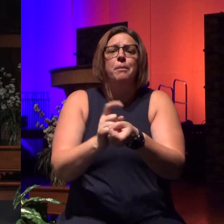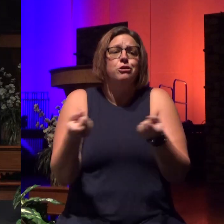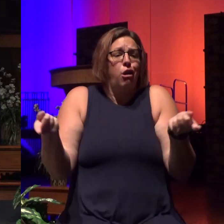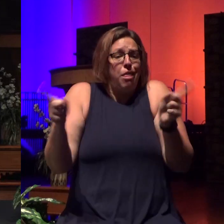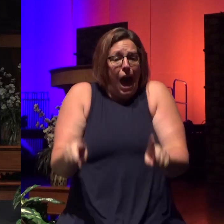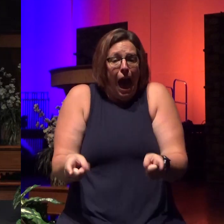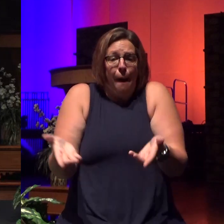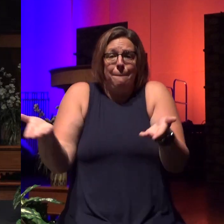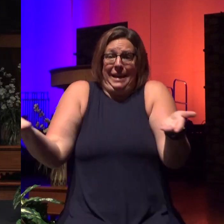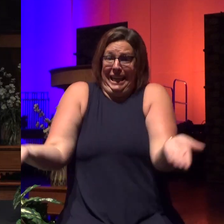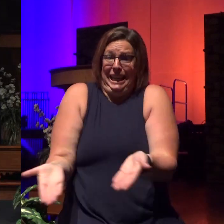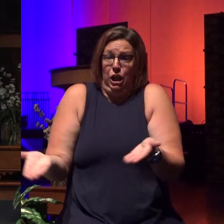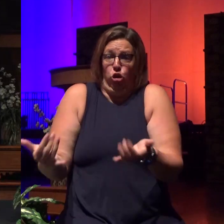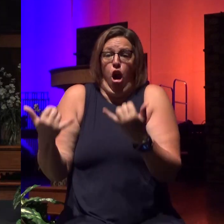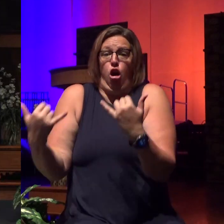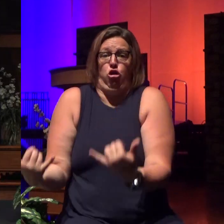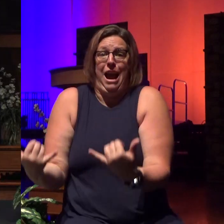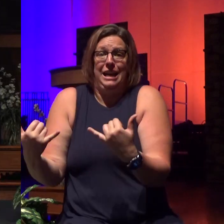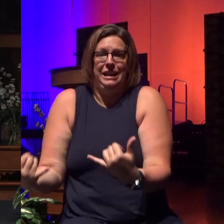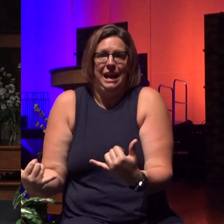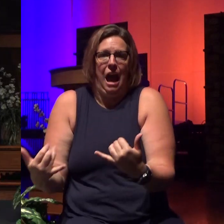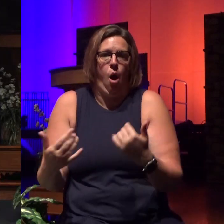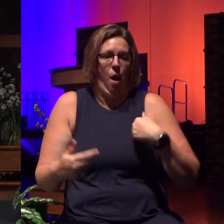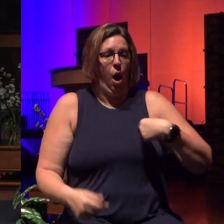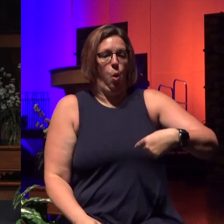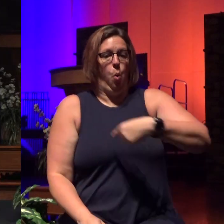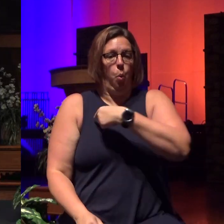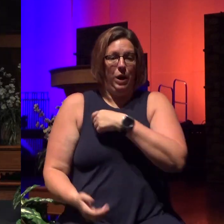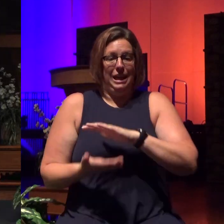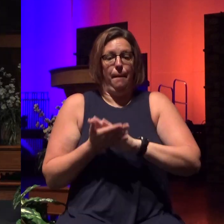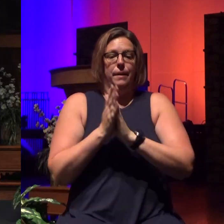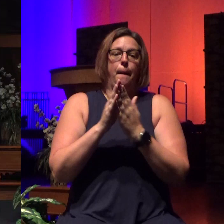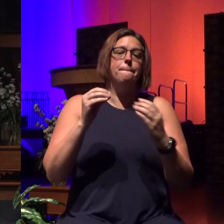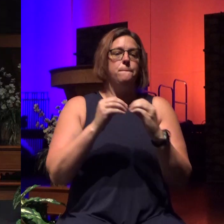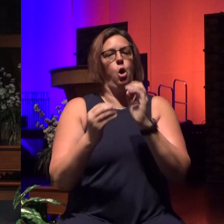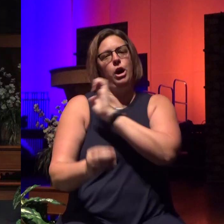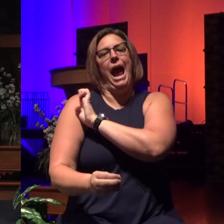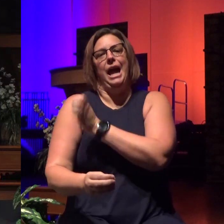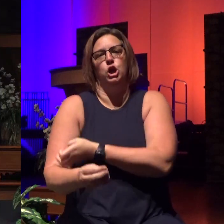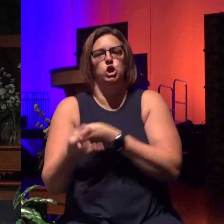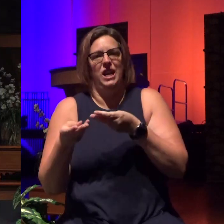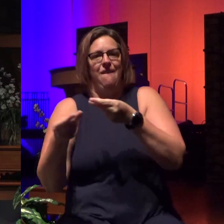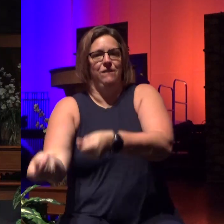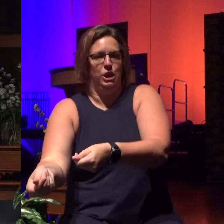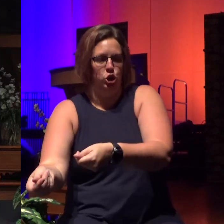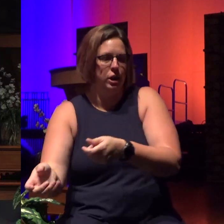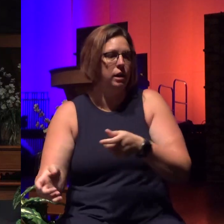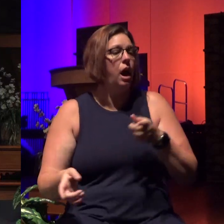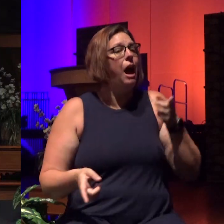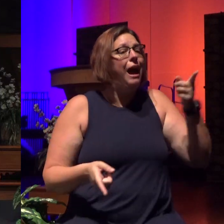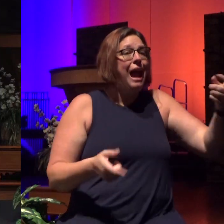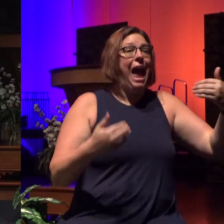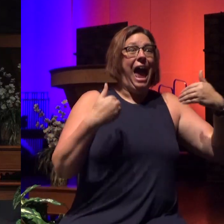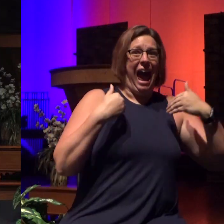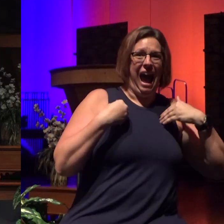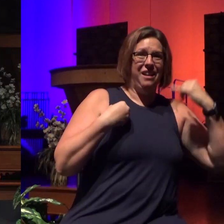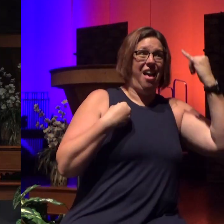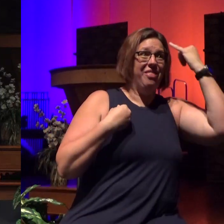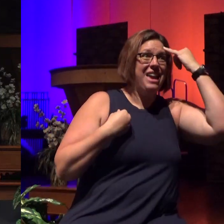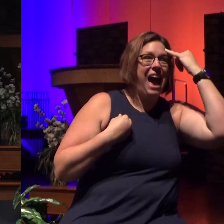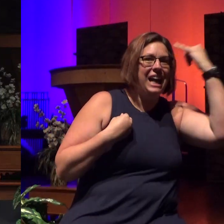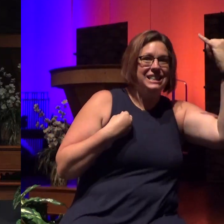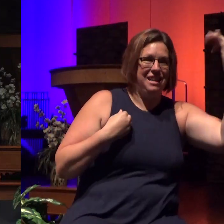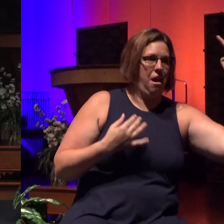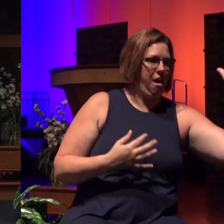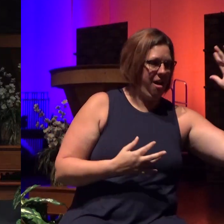more energy efficient as a planet. He contributed by being willing to have these big ideas. And you